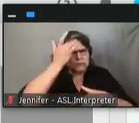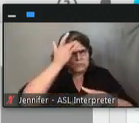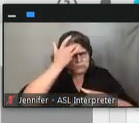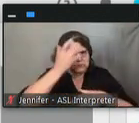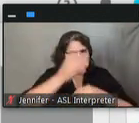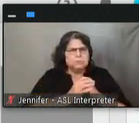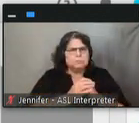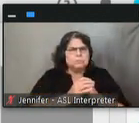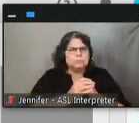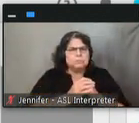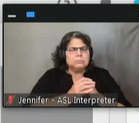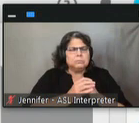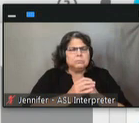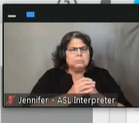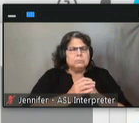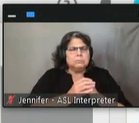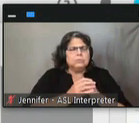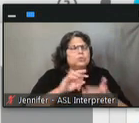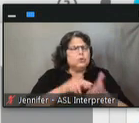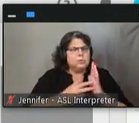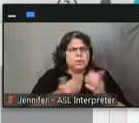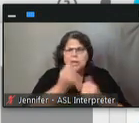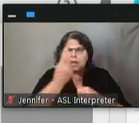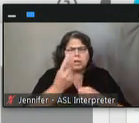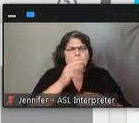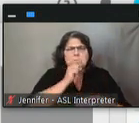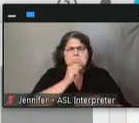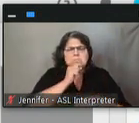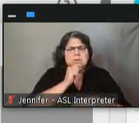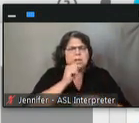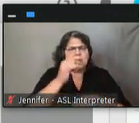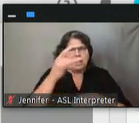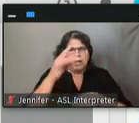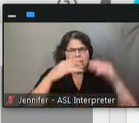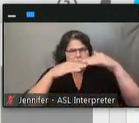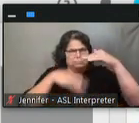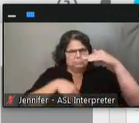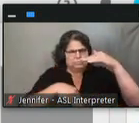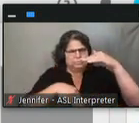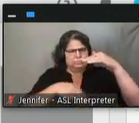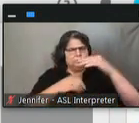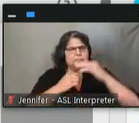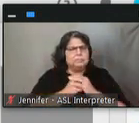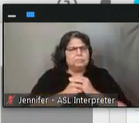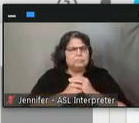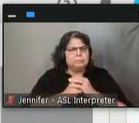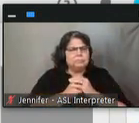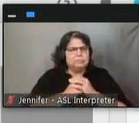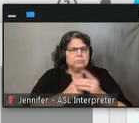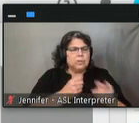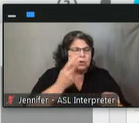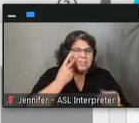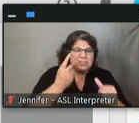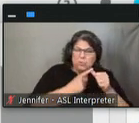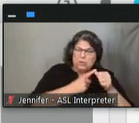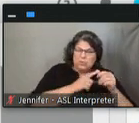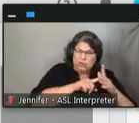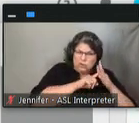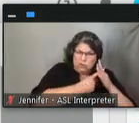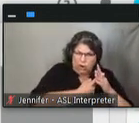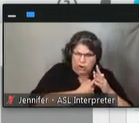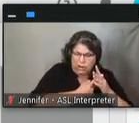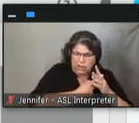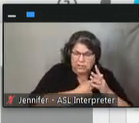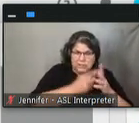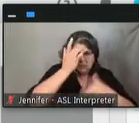as cases occurring in people under the age of 18 by the report date. And you can see this is from the very beginning of the